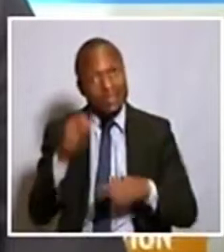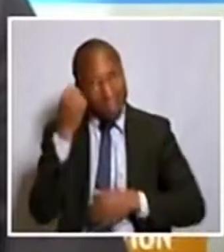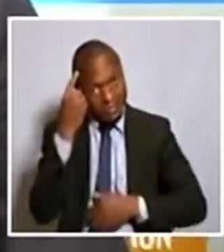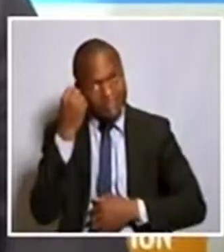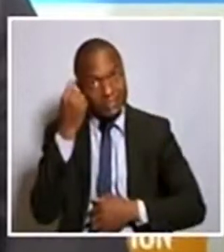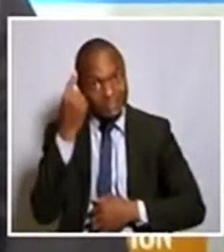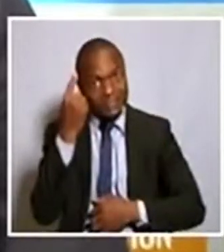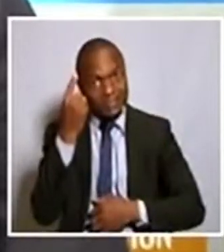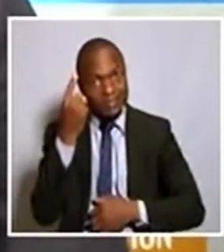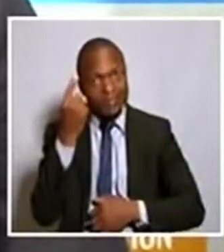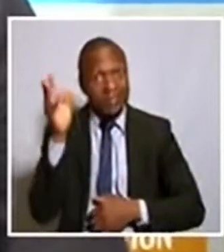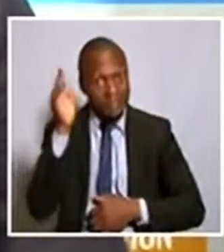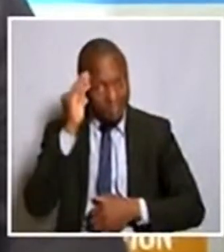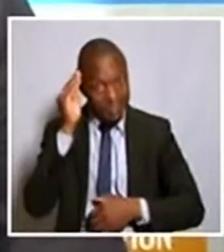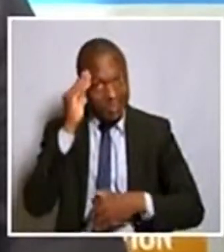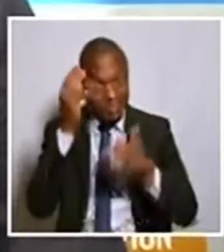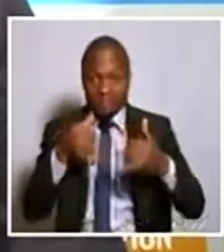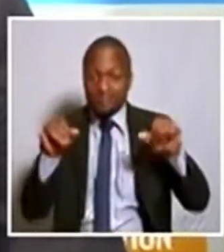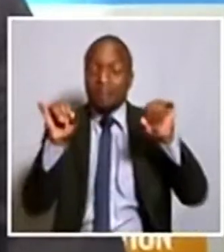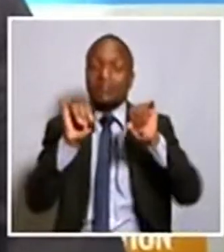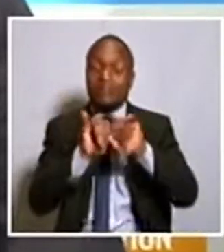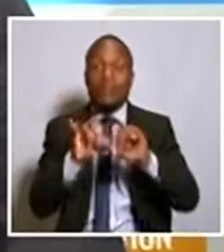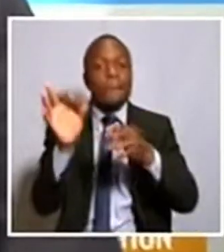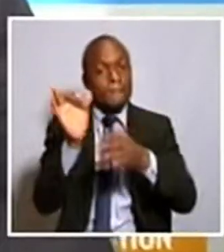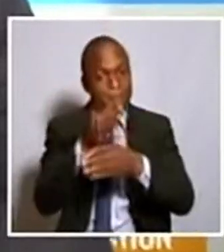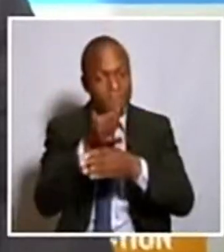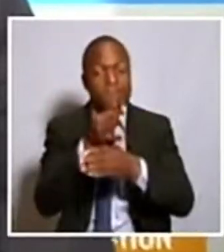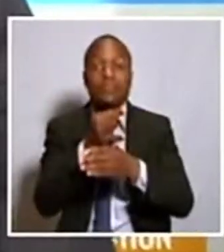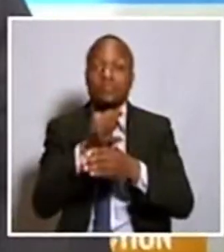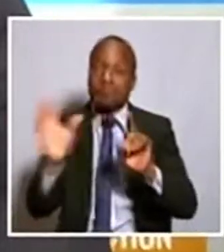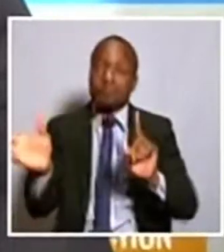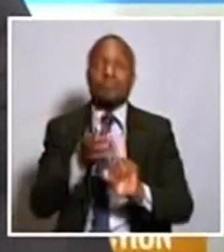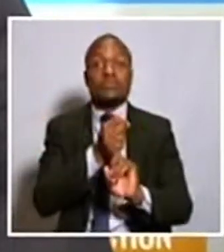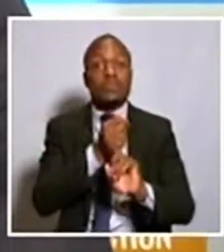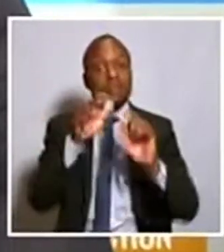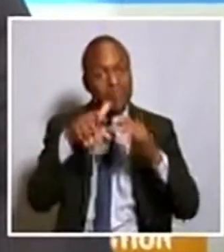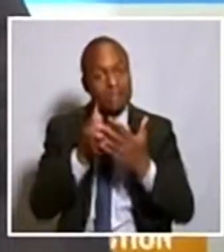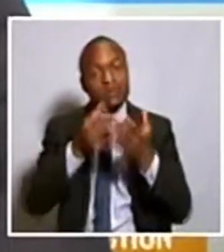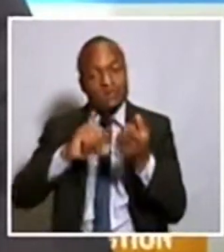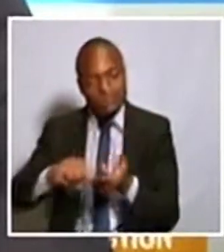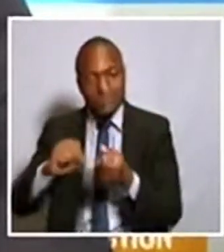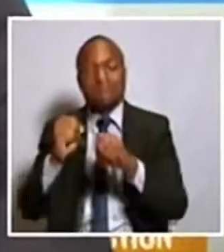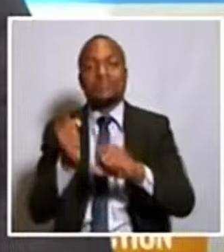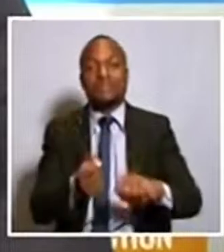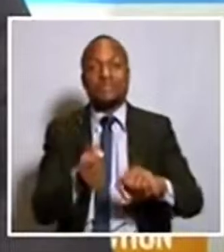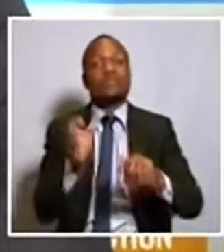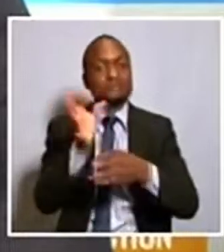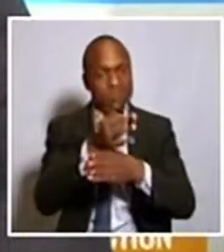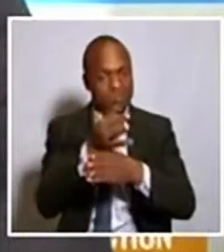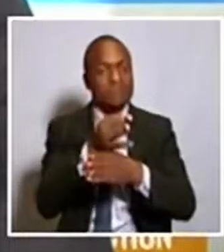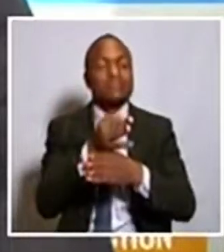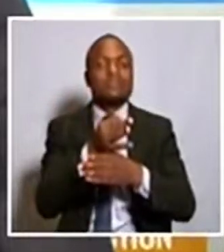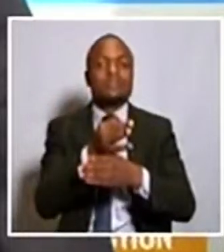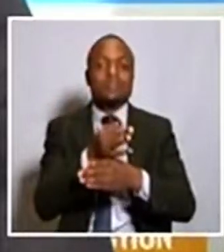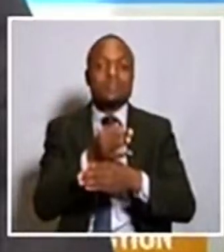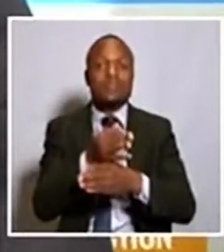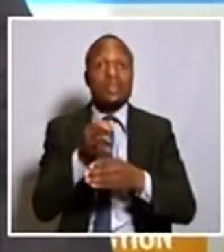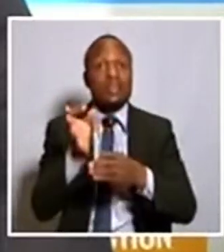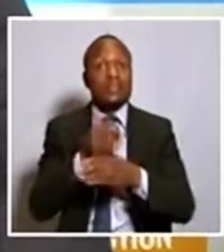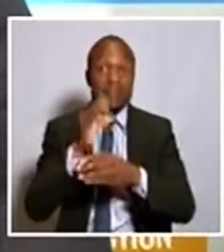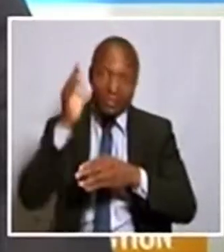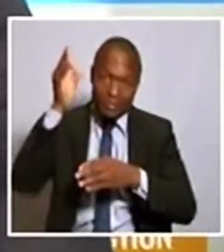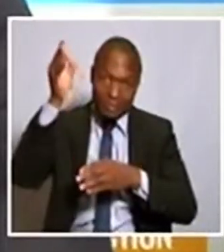understand and know the importance of fishing, and also how to preserve our fish so that our